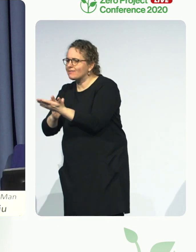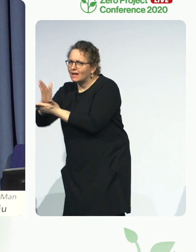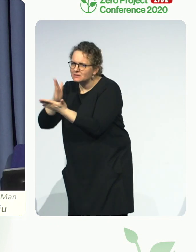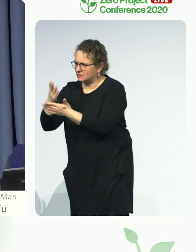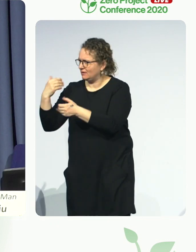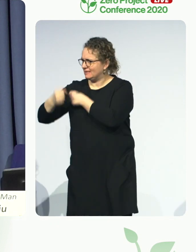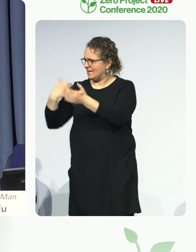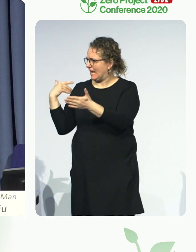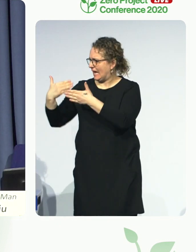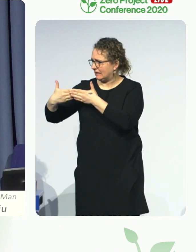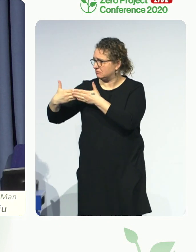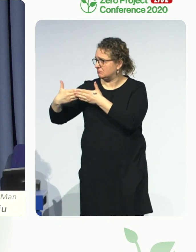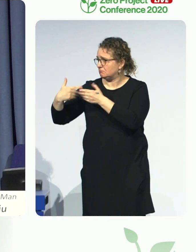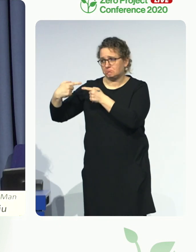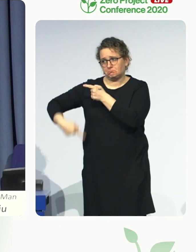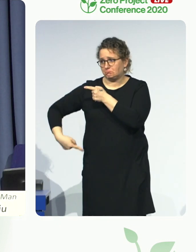Okay, shall I continue?